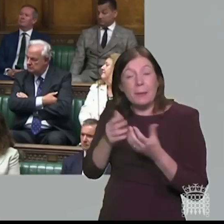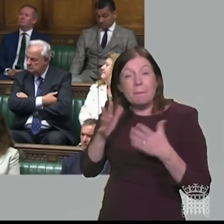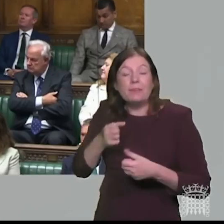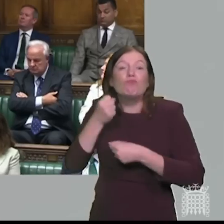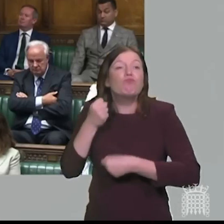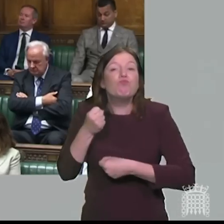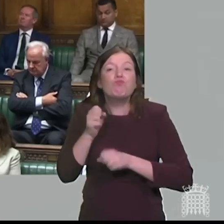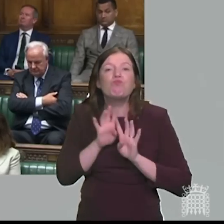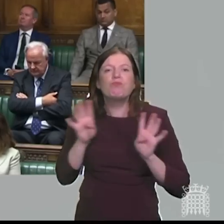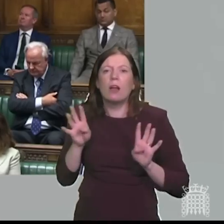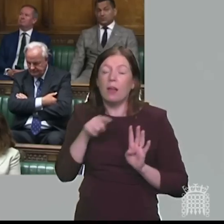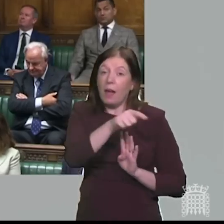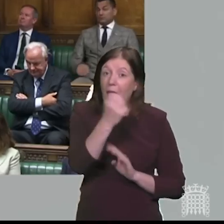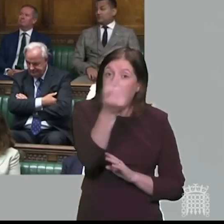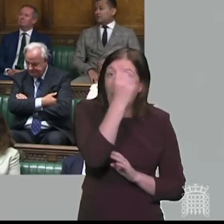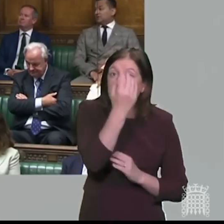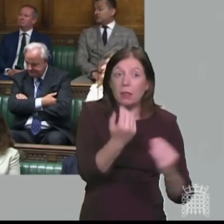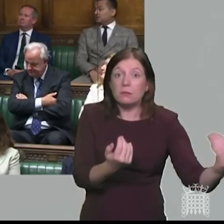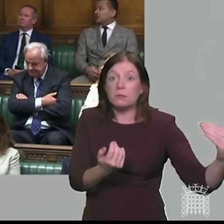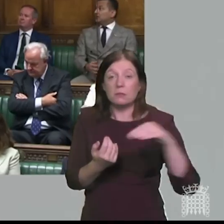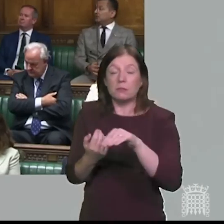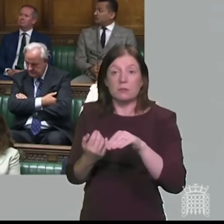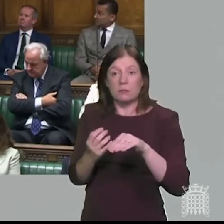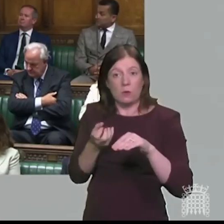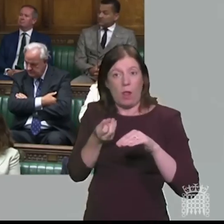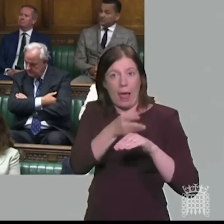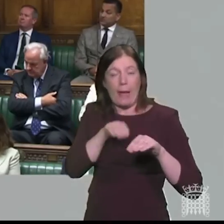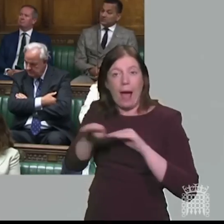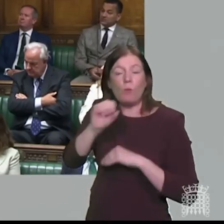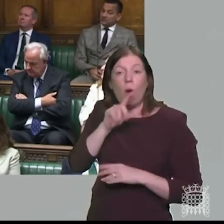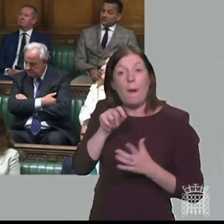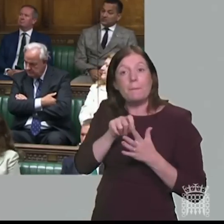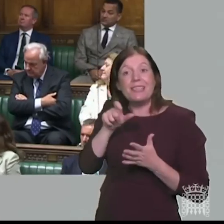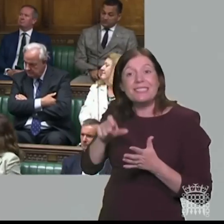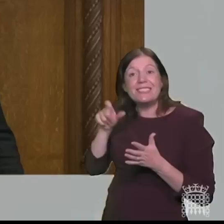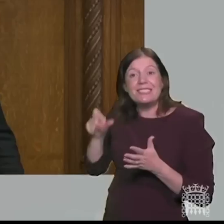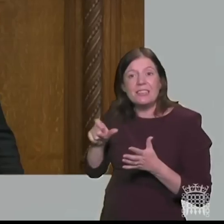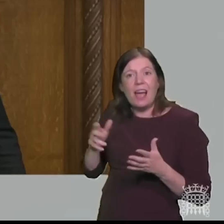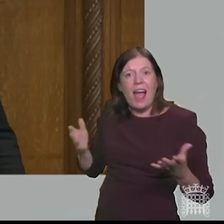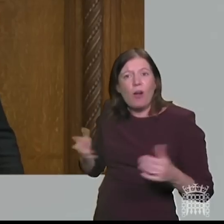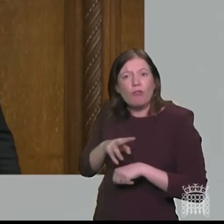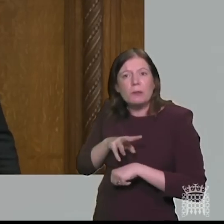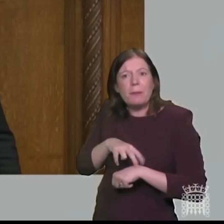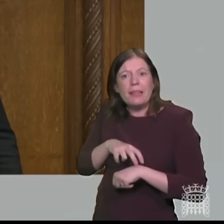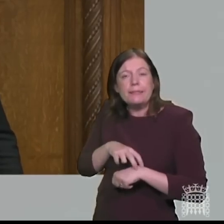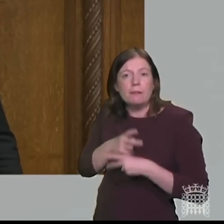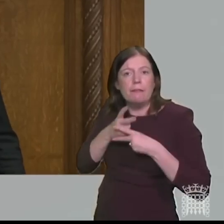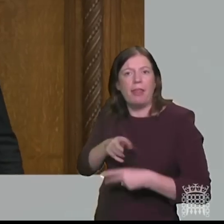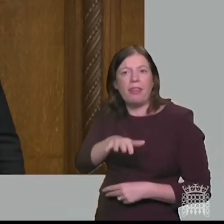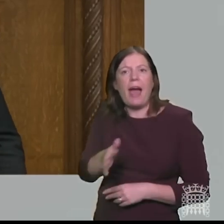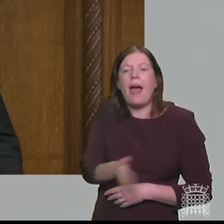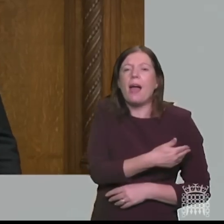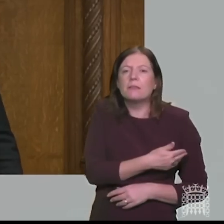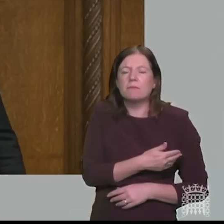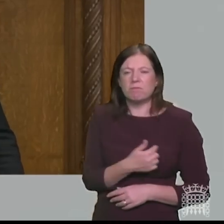workers getting out of their depot as a result of their picket lines, and the PCC trying to encourage the police not to police it. Can I ask my